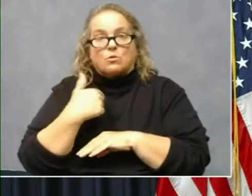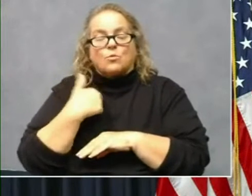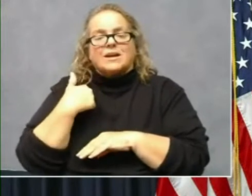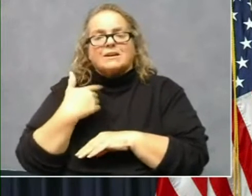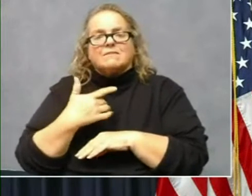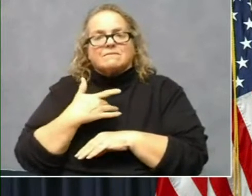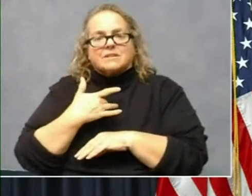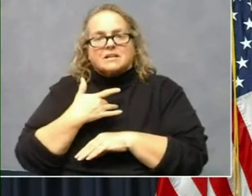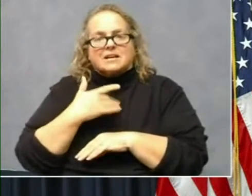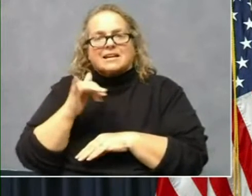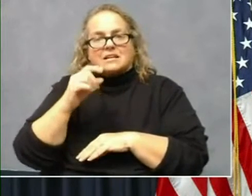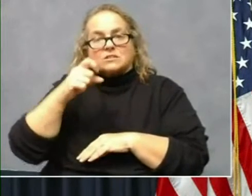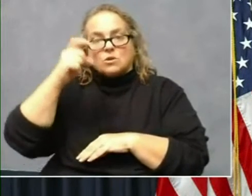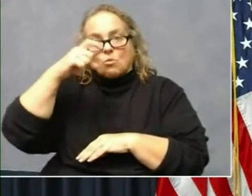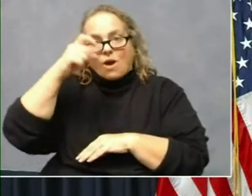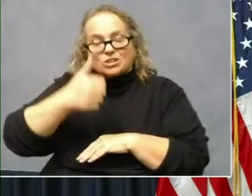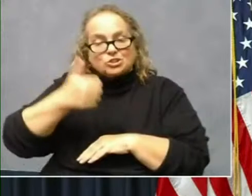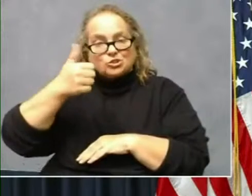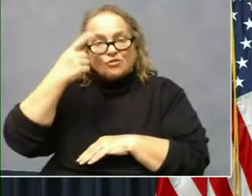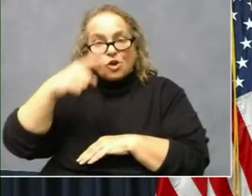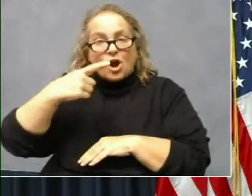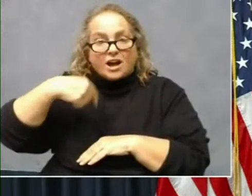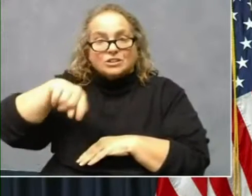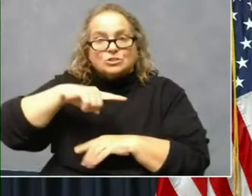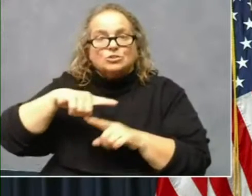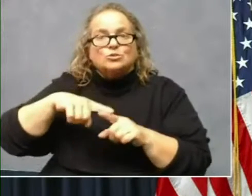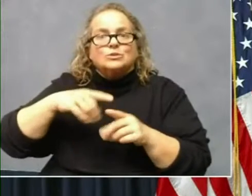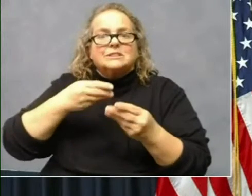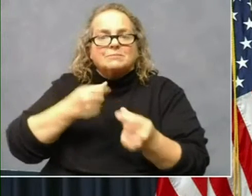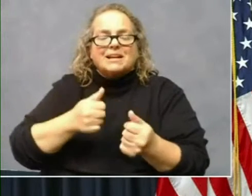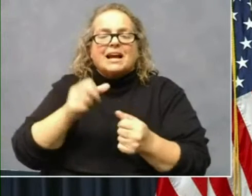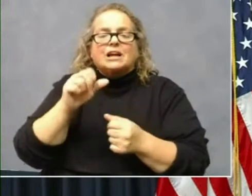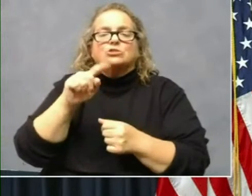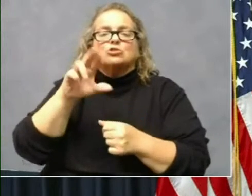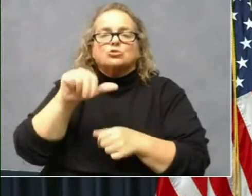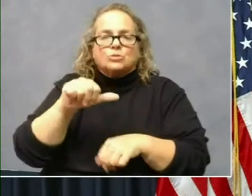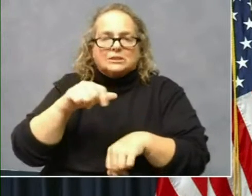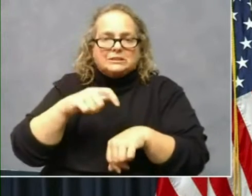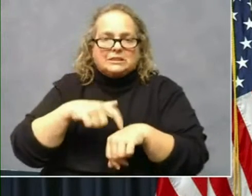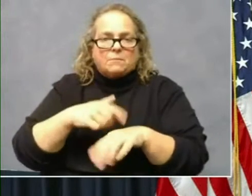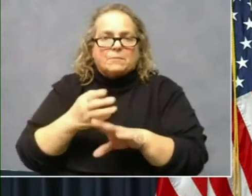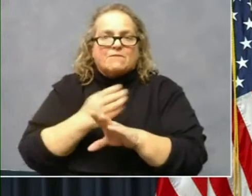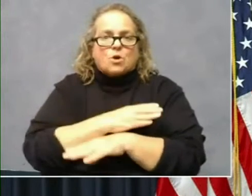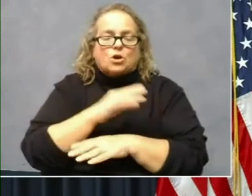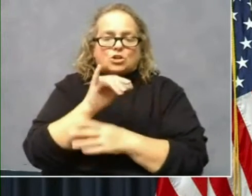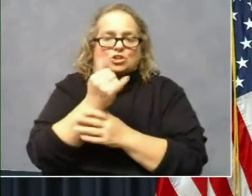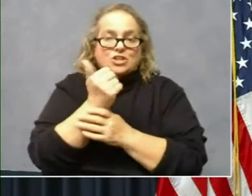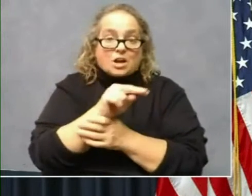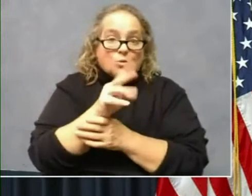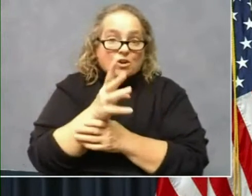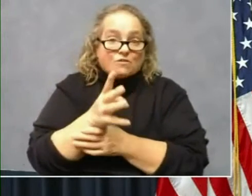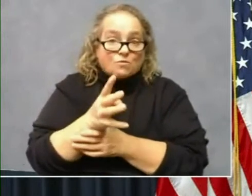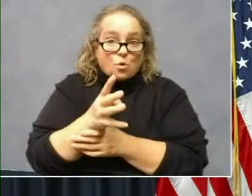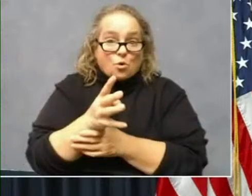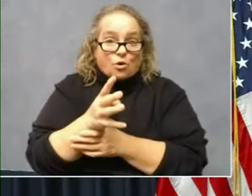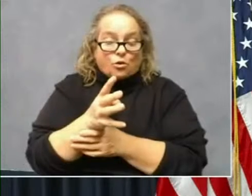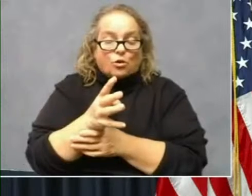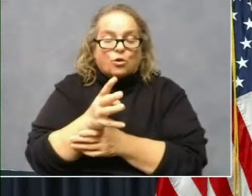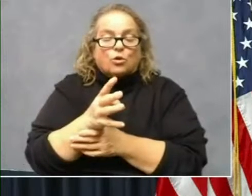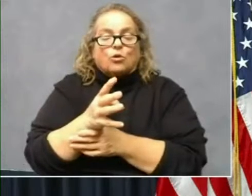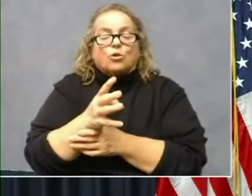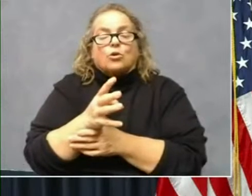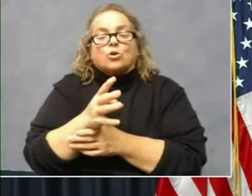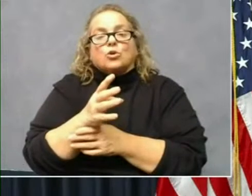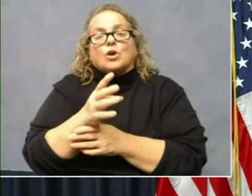is wiser for us to spend the extra time before January the 4th, coming up with the extra